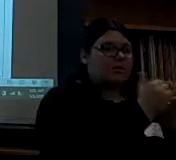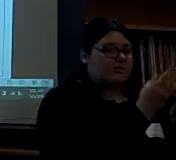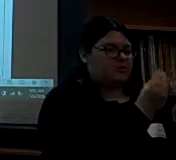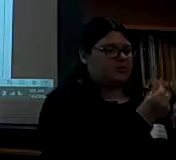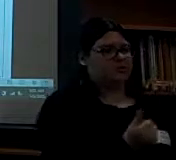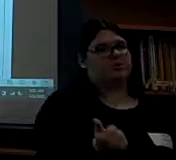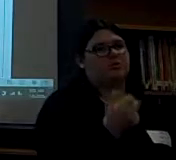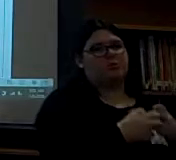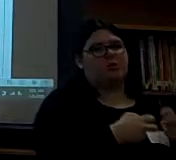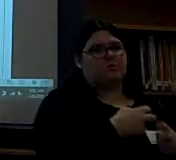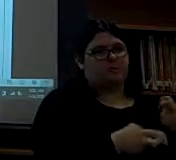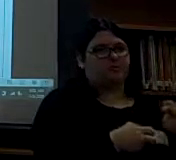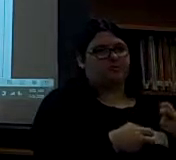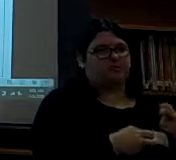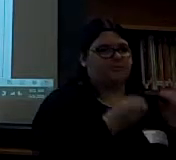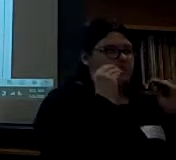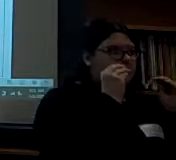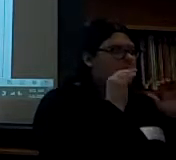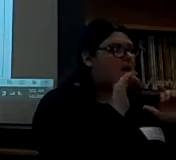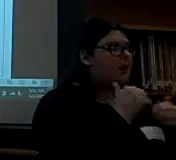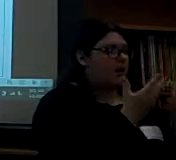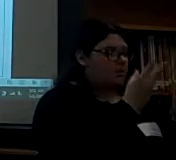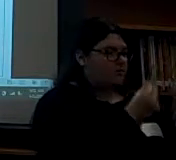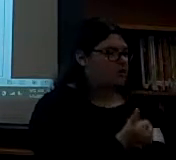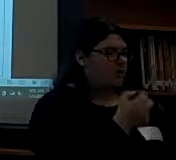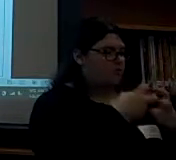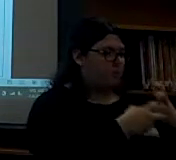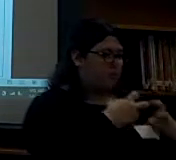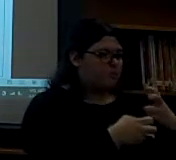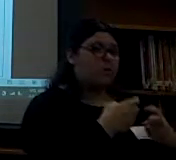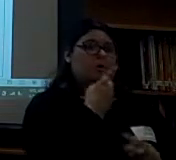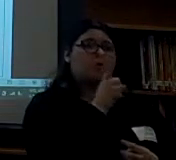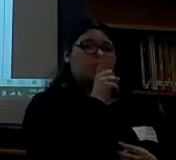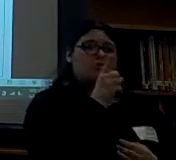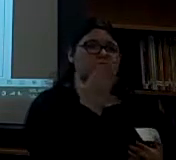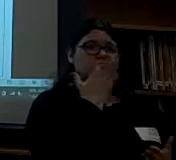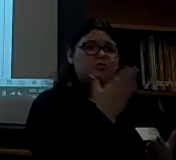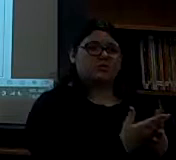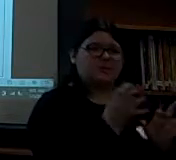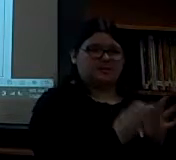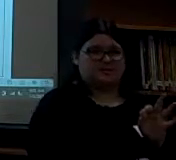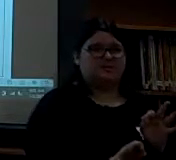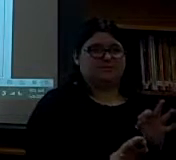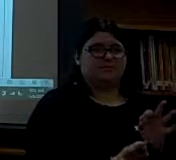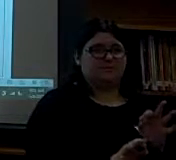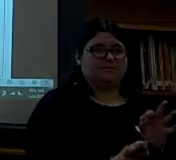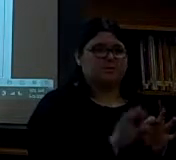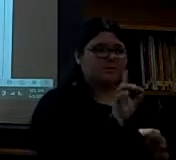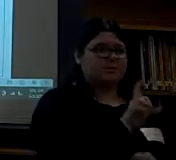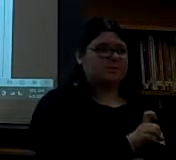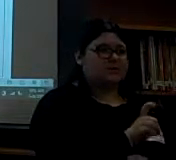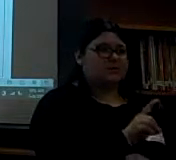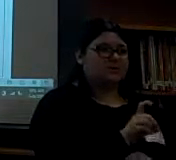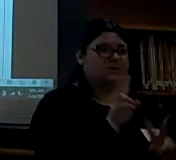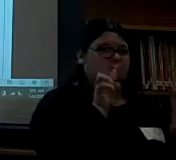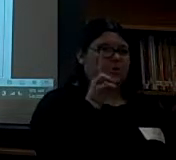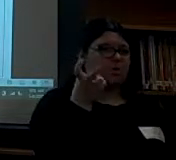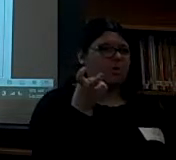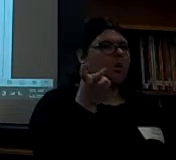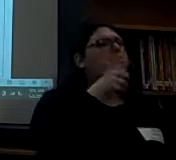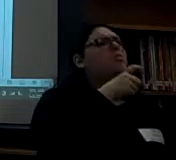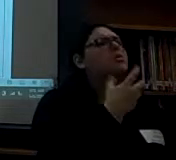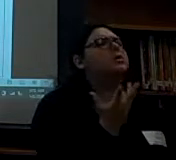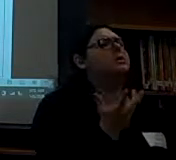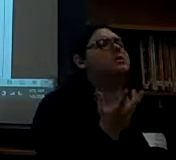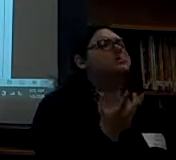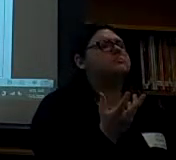solve problems, teaching them how to solve problems. One really simple way to do this is to ask this question, what do you need?